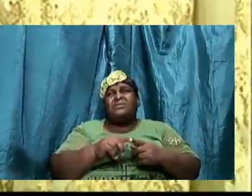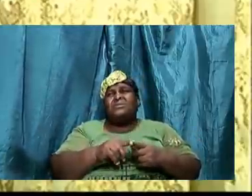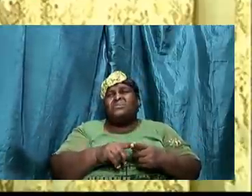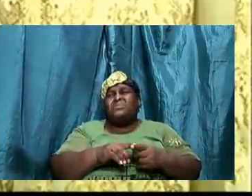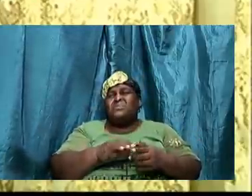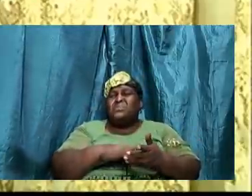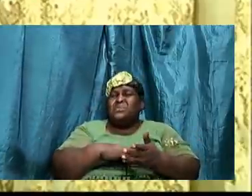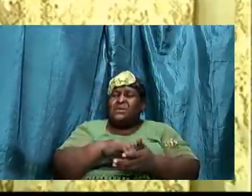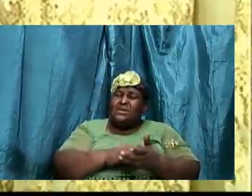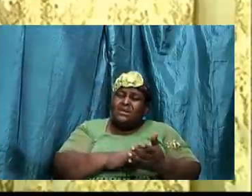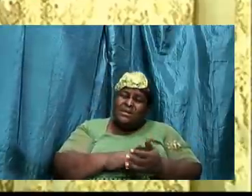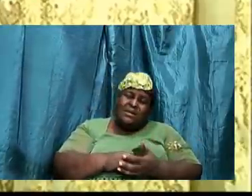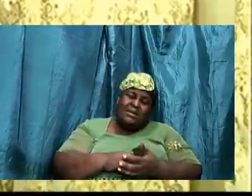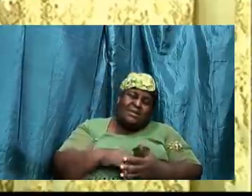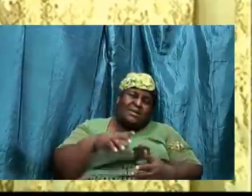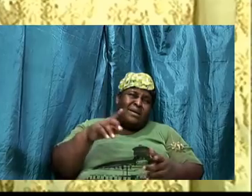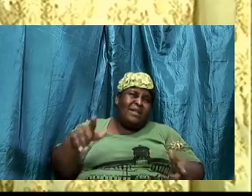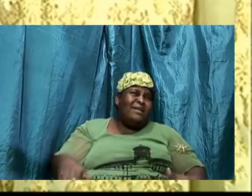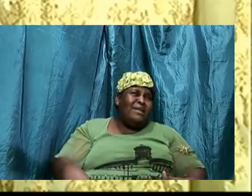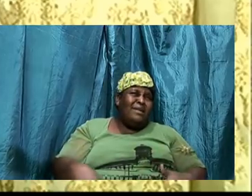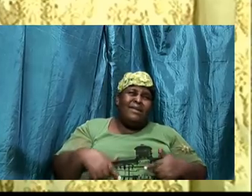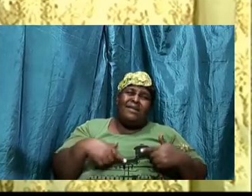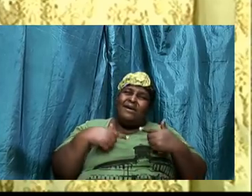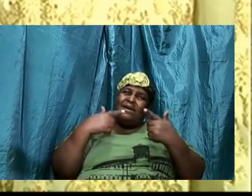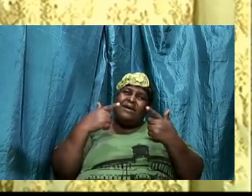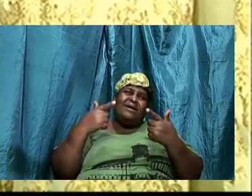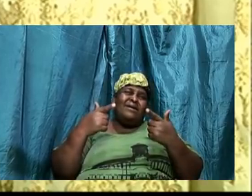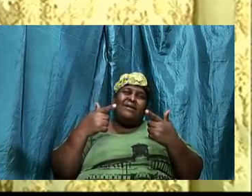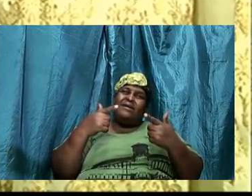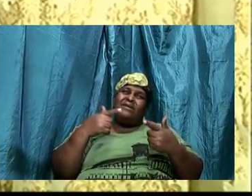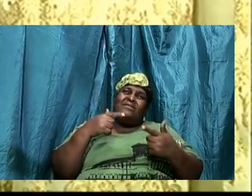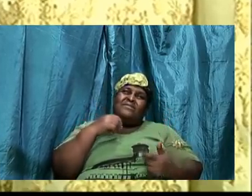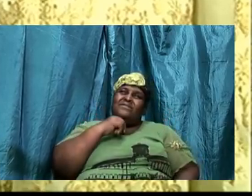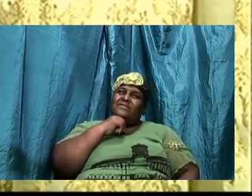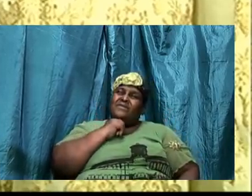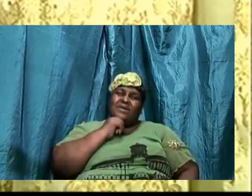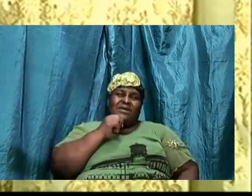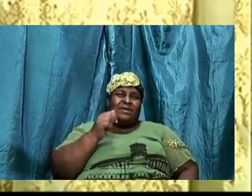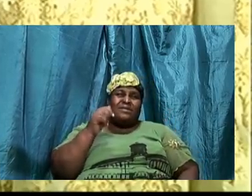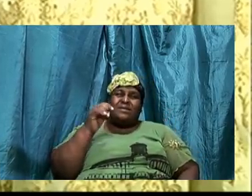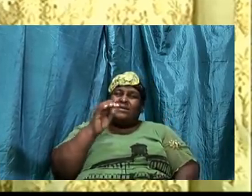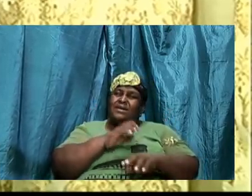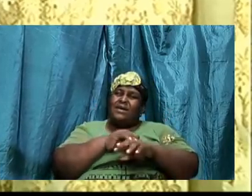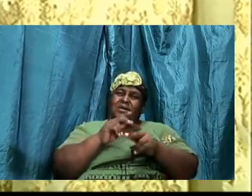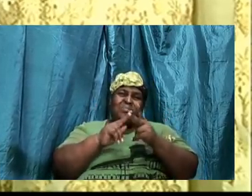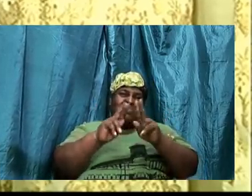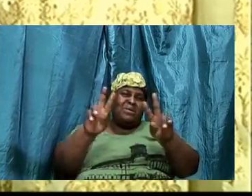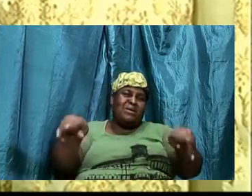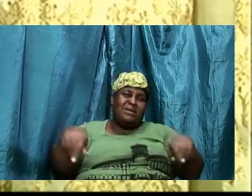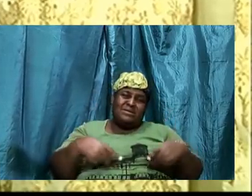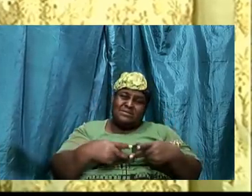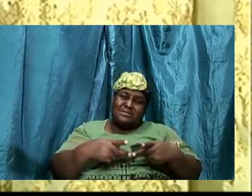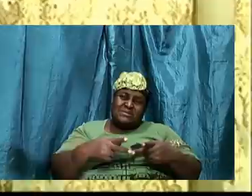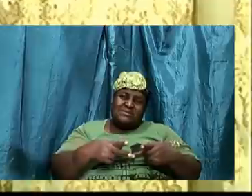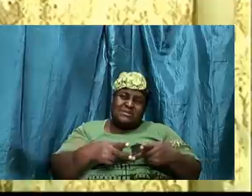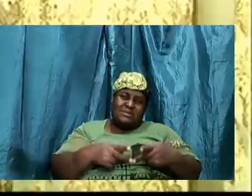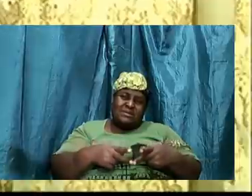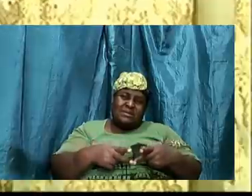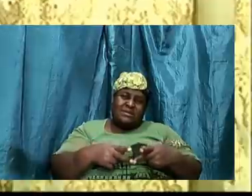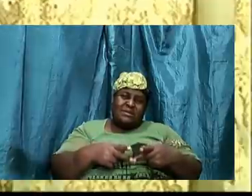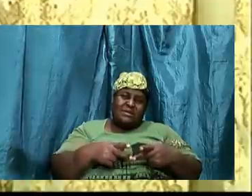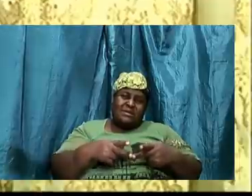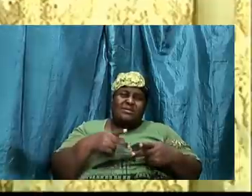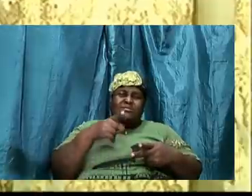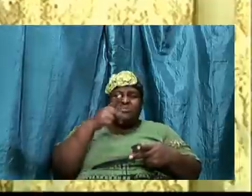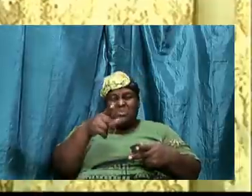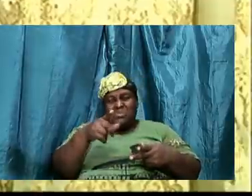really at the place that it is, that it should be? And have you ever noticed that it's at that time that your mind is